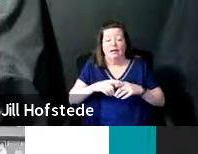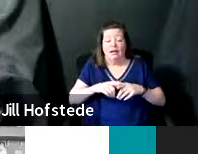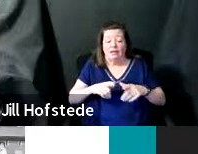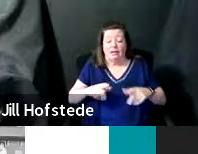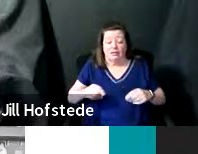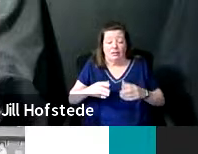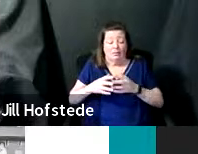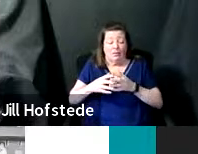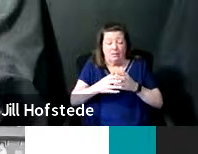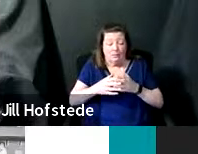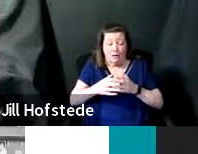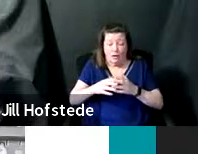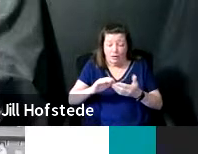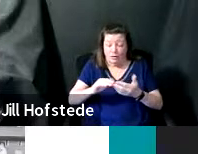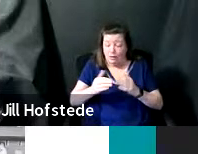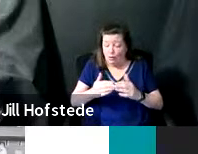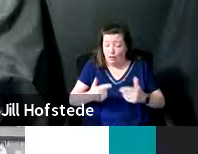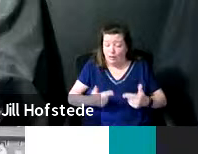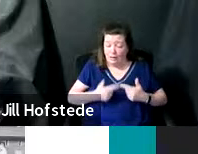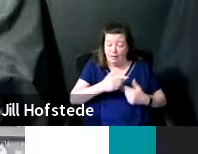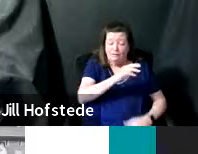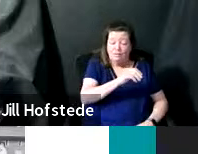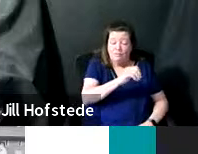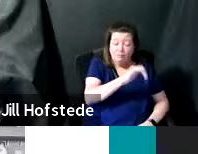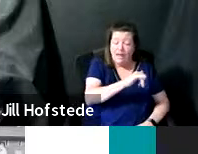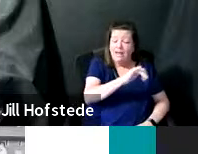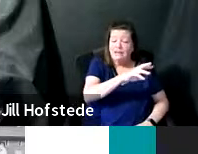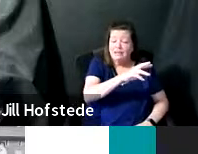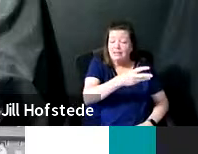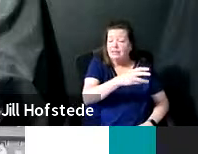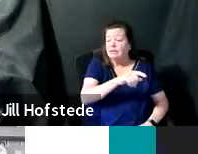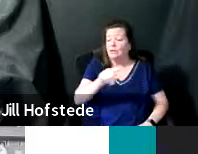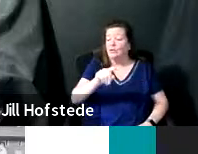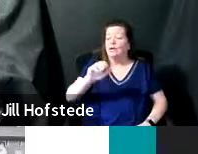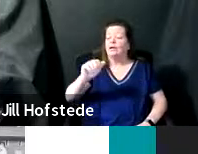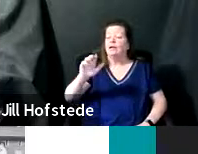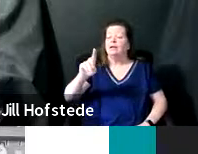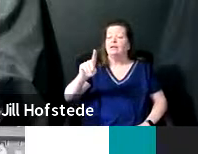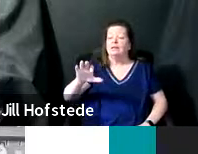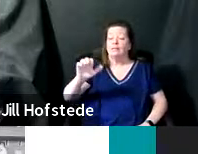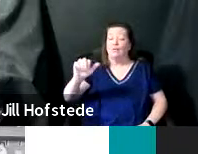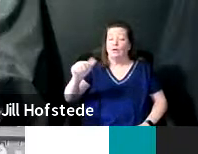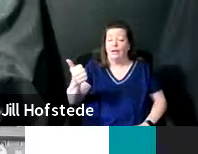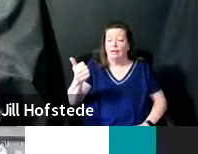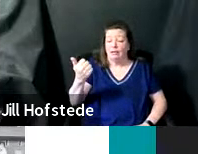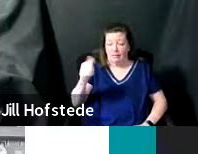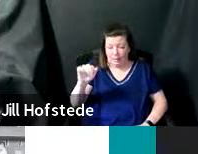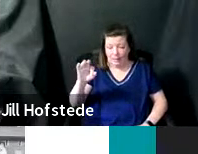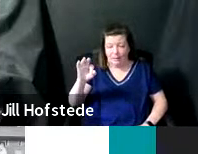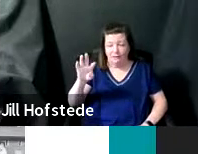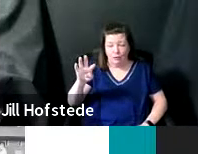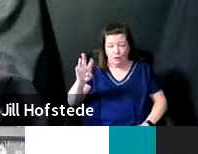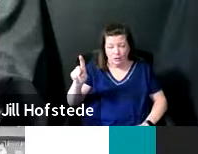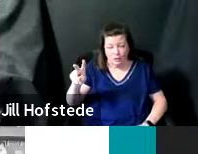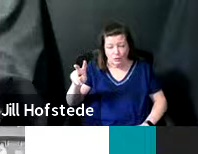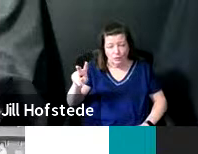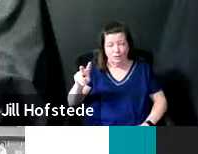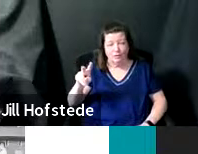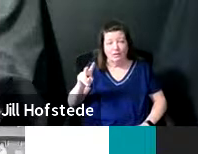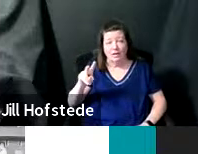site from May 6th to September 10th of 1942, and the camp housed almost 4,000